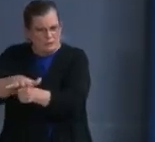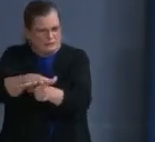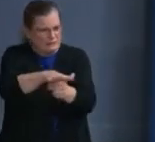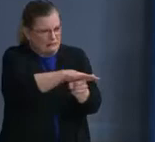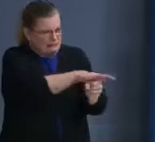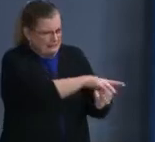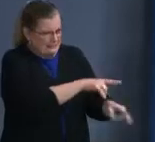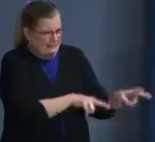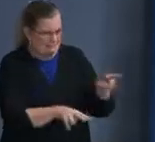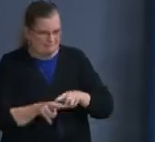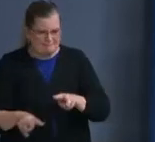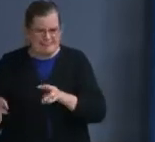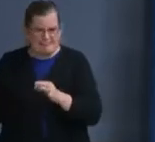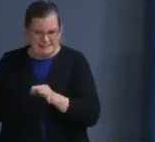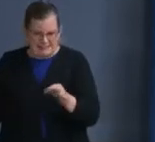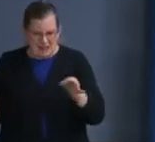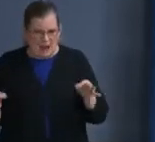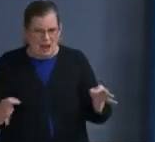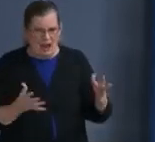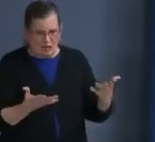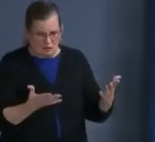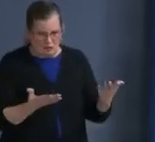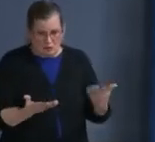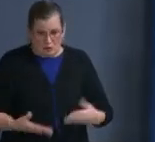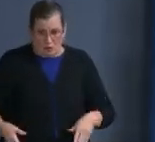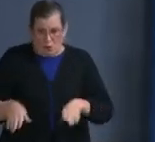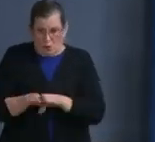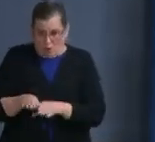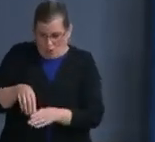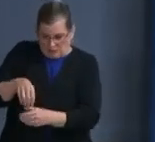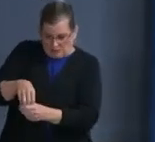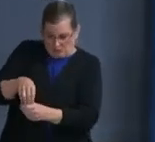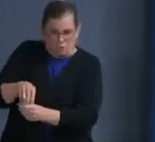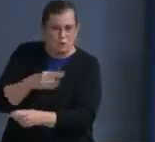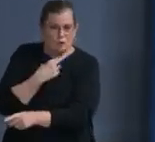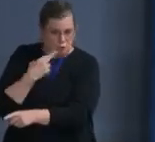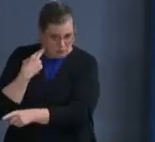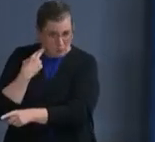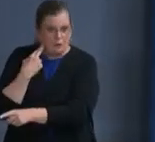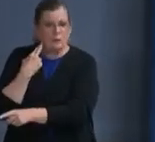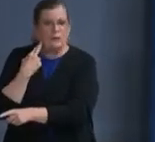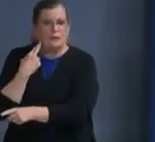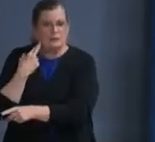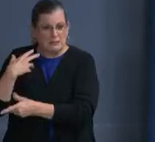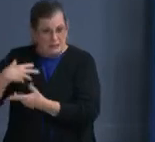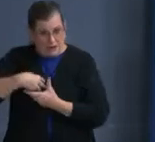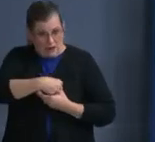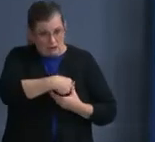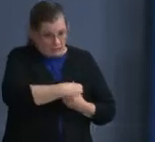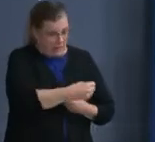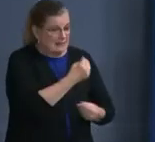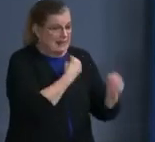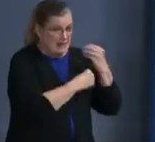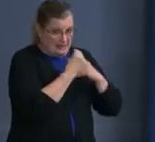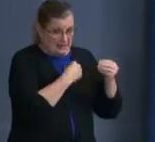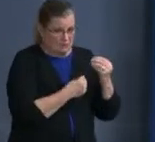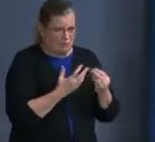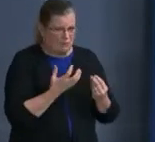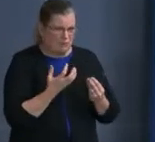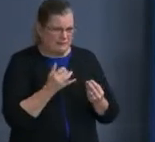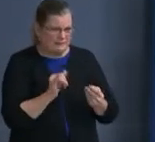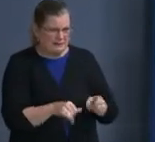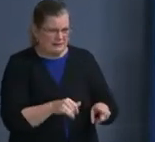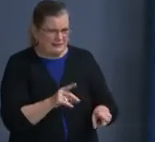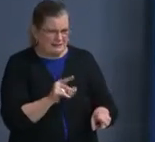this week that are deciding to close indoor dining, close outdoor dining, it seems like you'd want that data set,